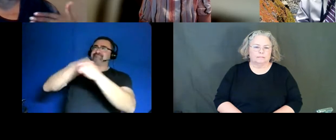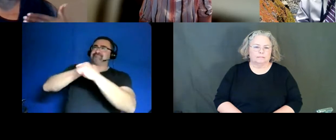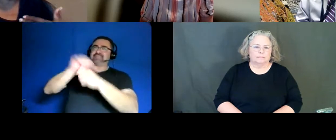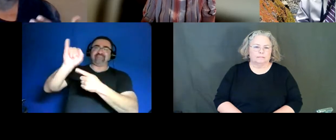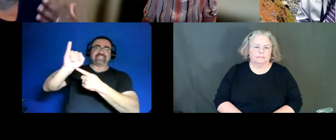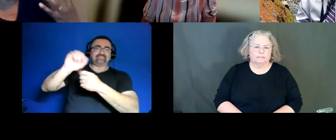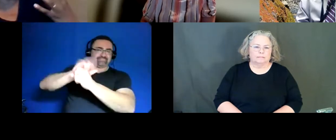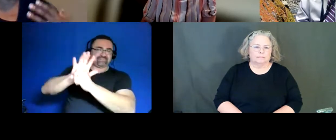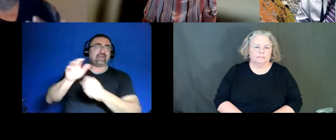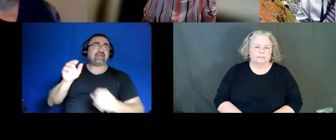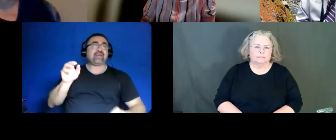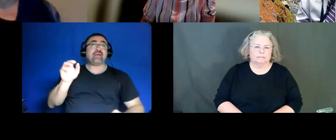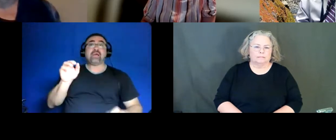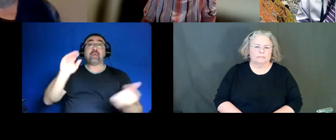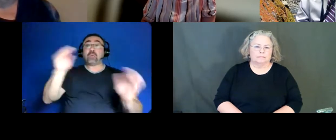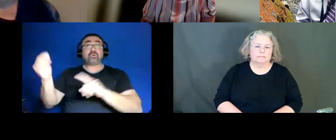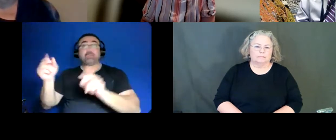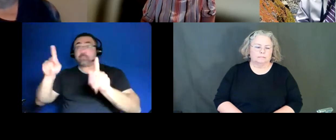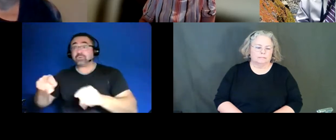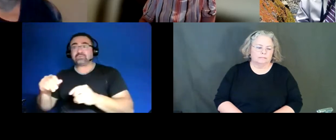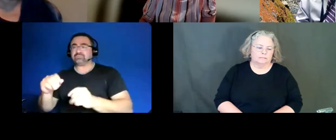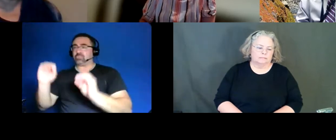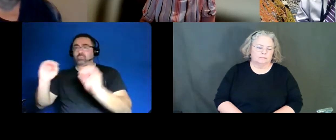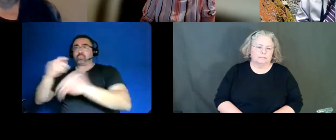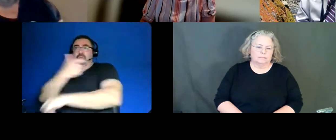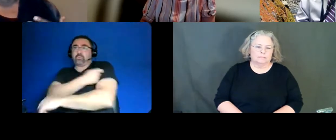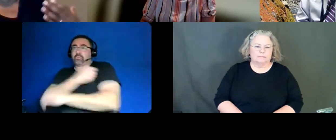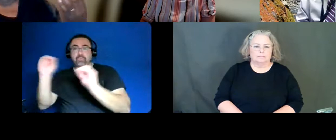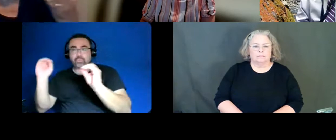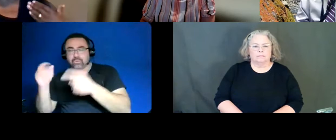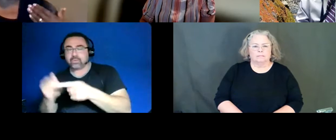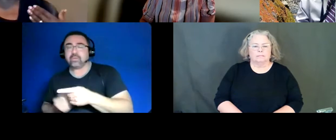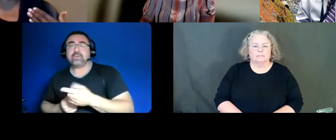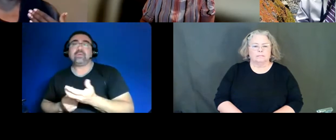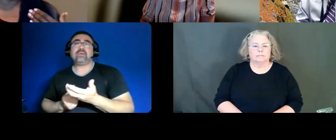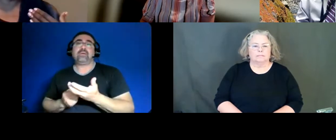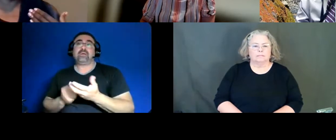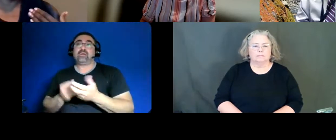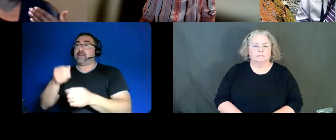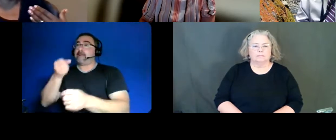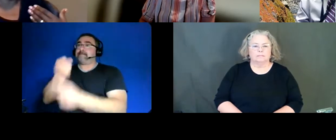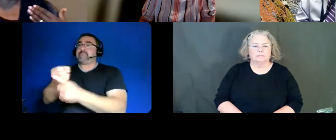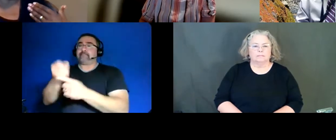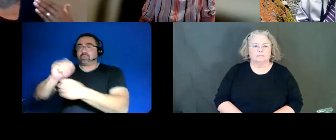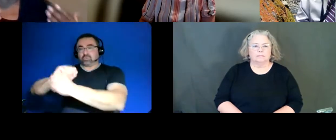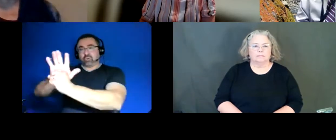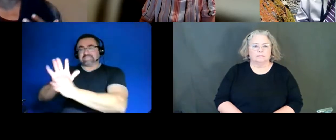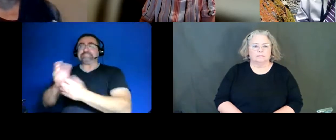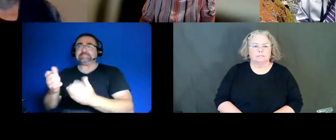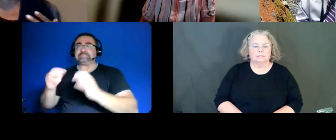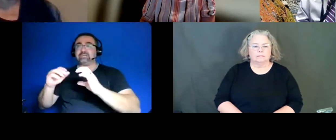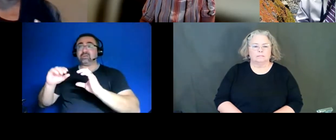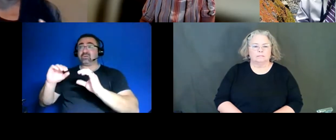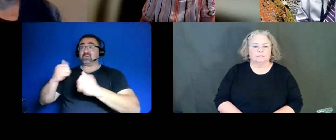as opposed to someone who is not vaccinated and they get infected, then the